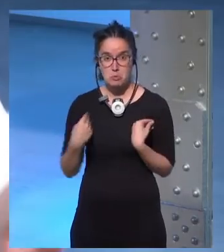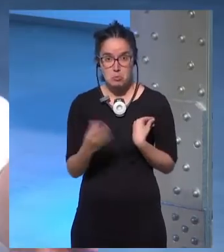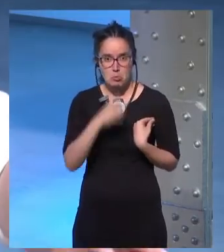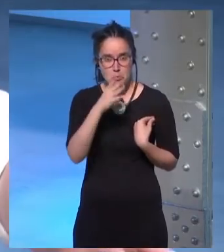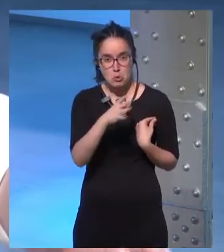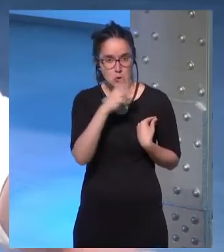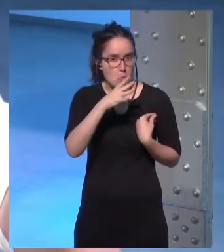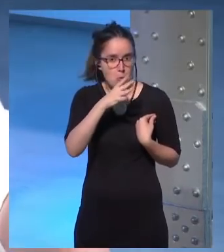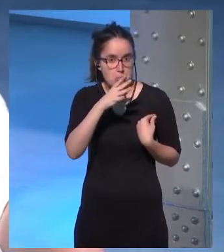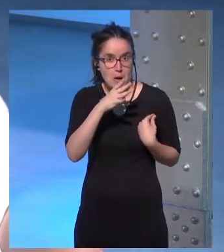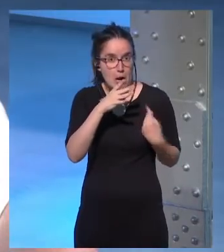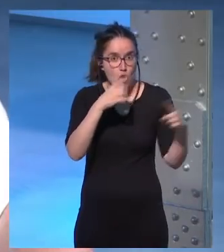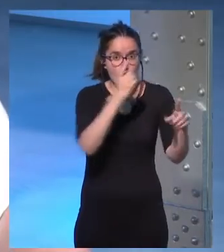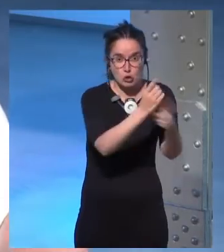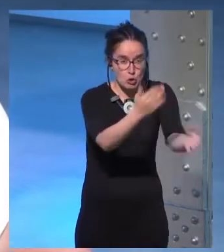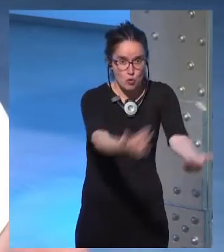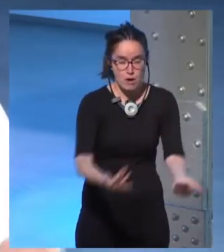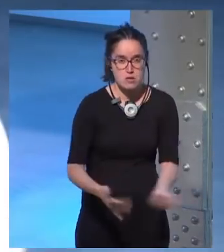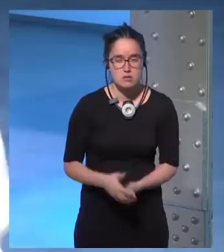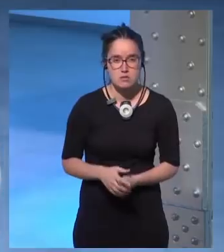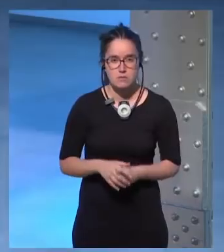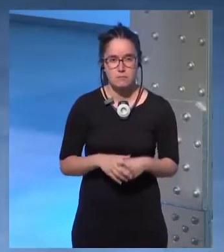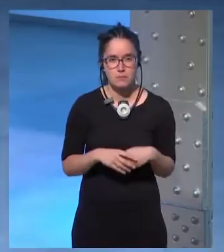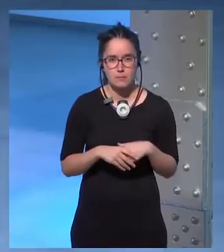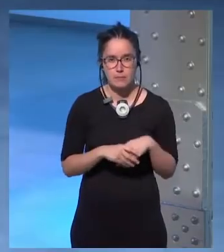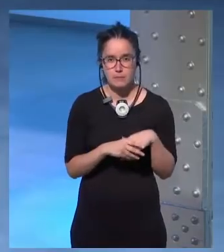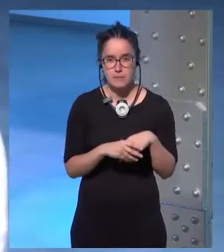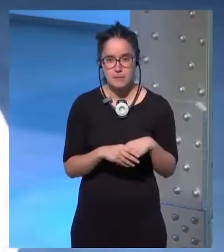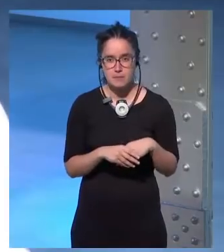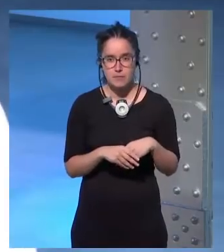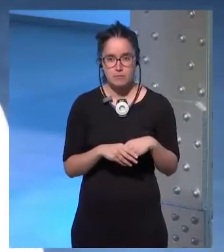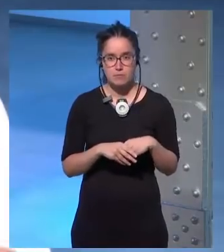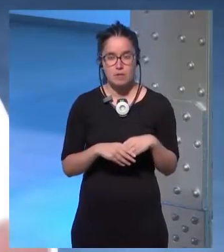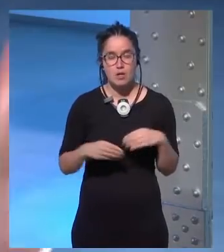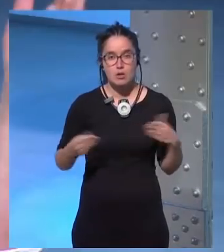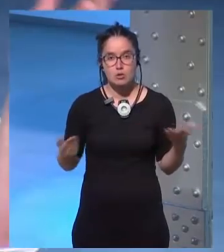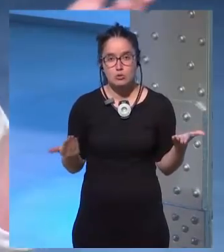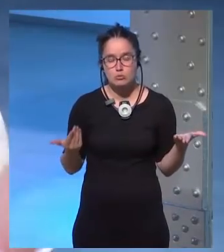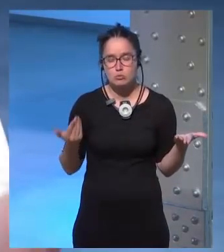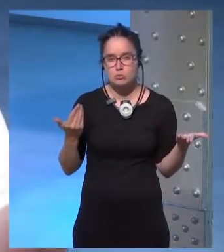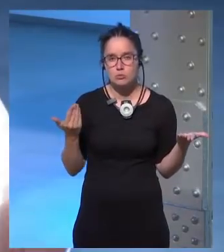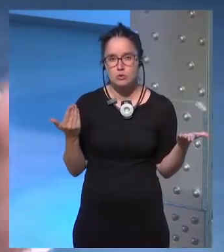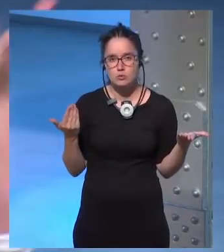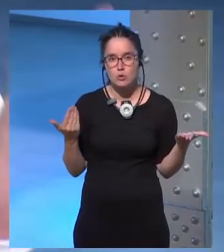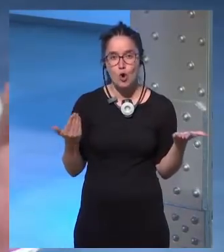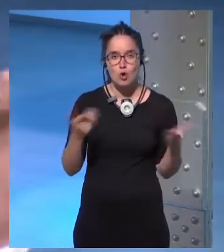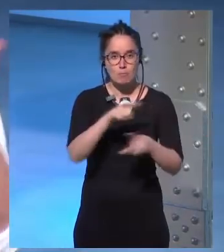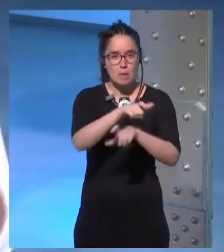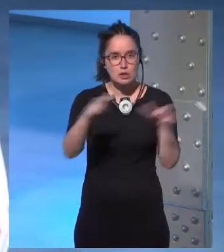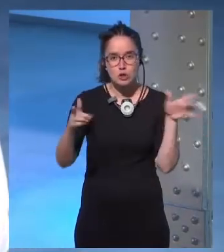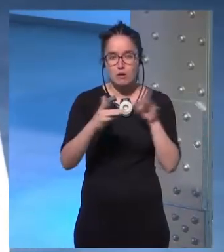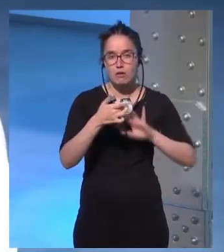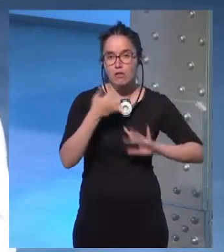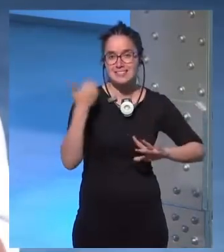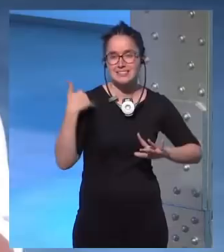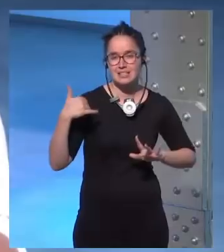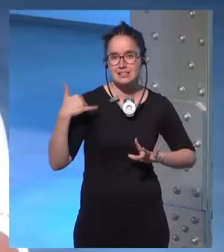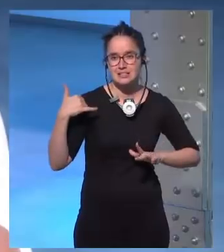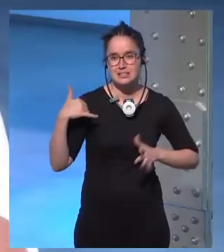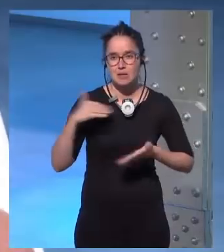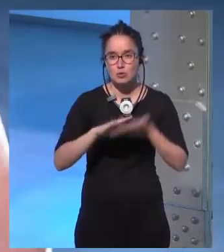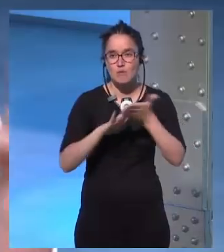we covered feminist science fiction at this conference, so we don't have to talk about it anytime else. You know, I'm sorry, but, you know, women are at 40% or more of